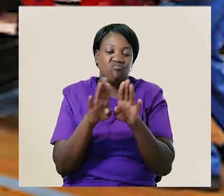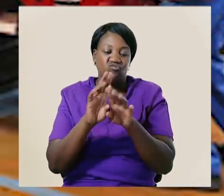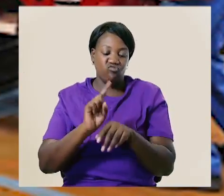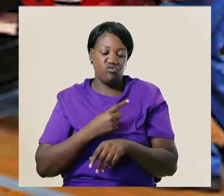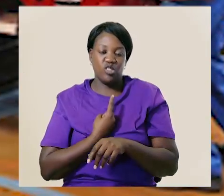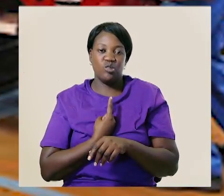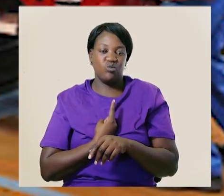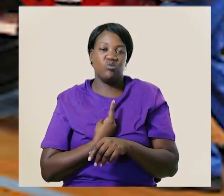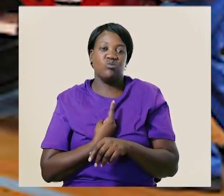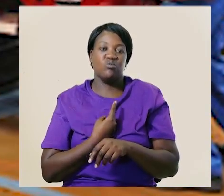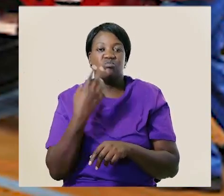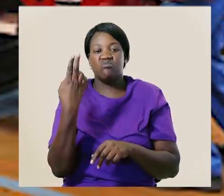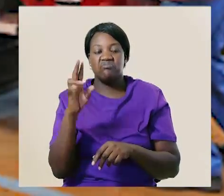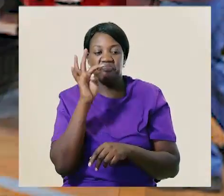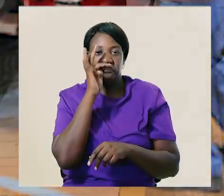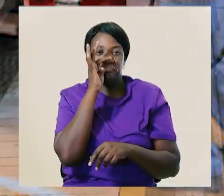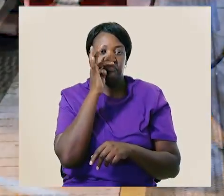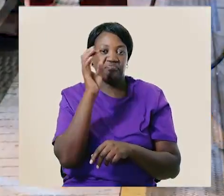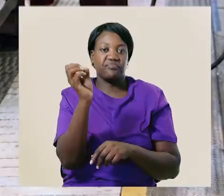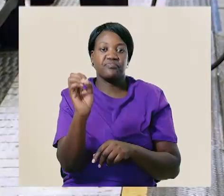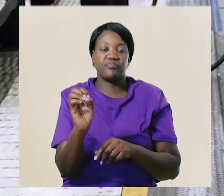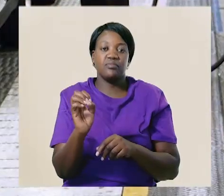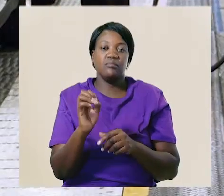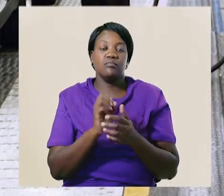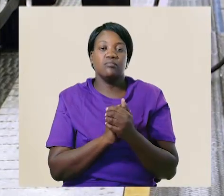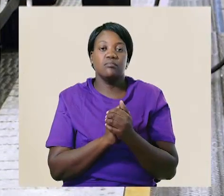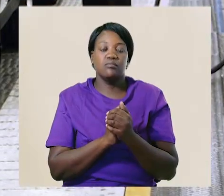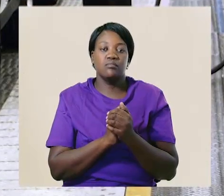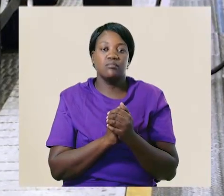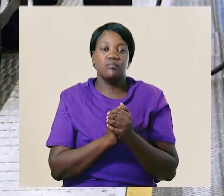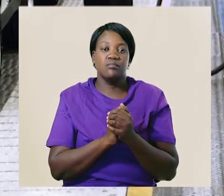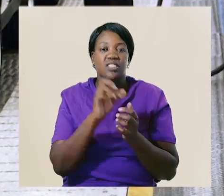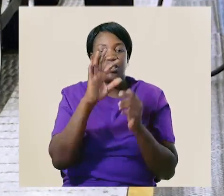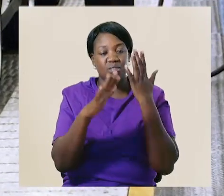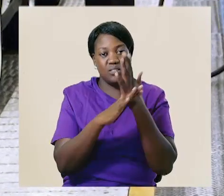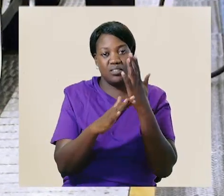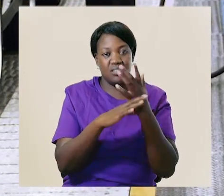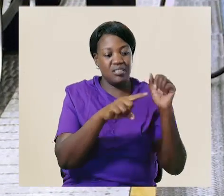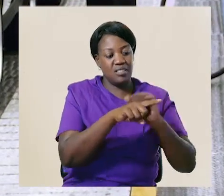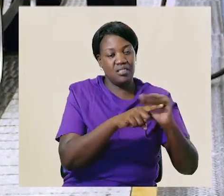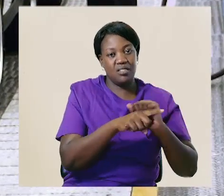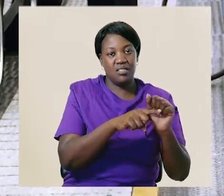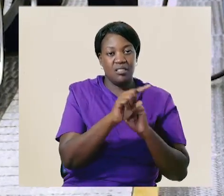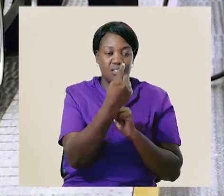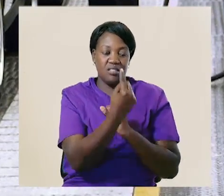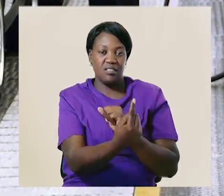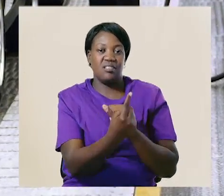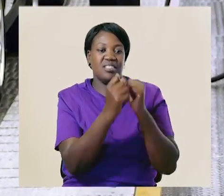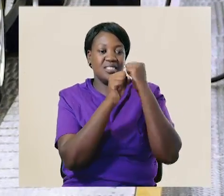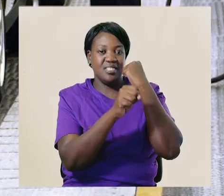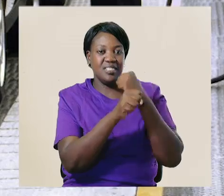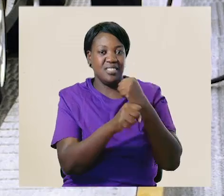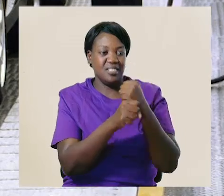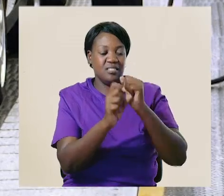creation and takes less pride in it. If a worker is trained to do one job, it is difficult